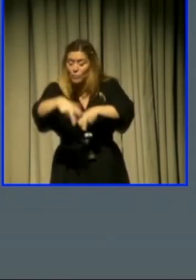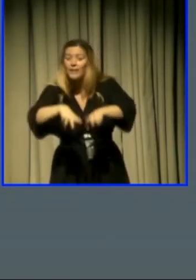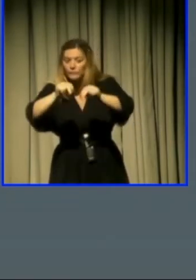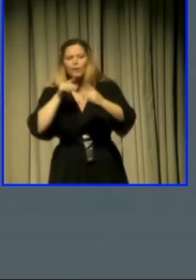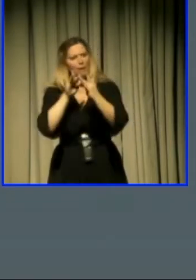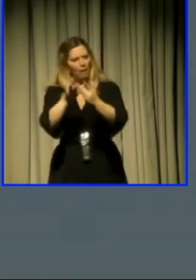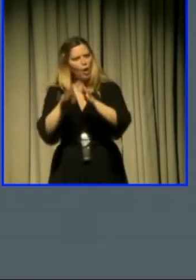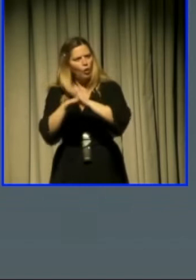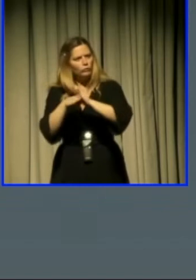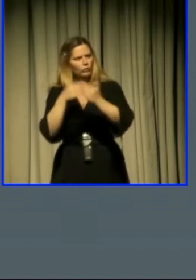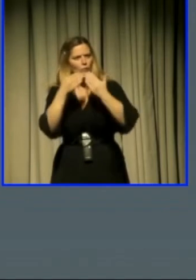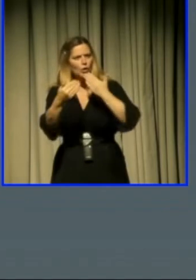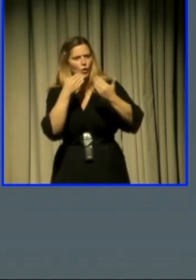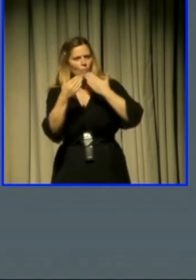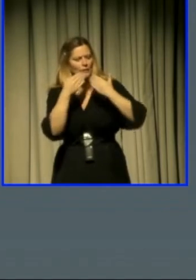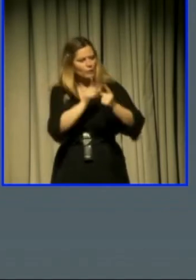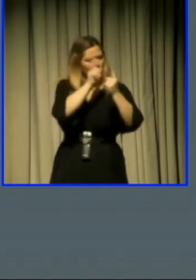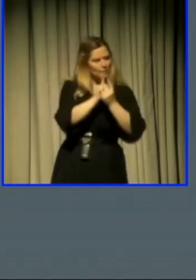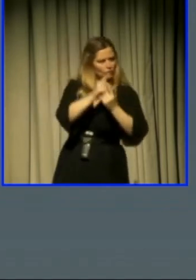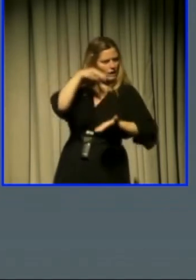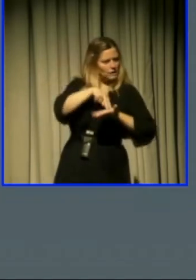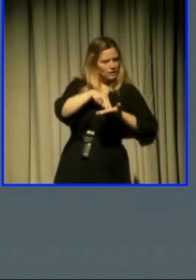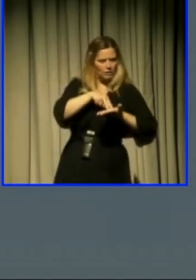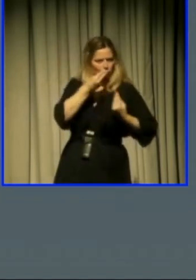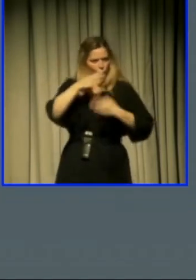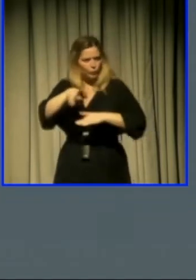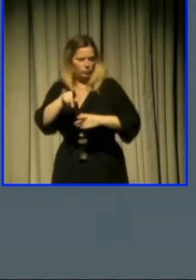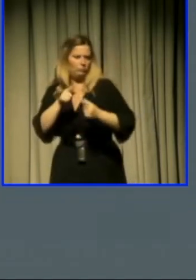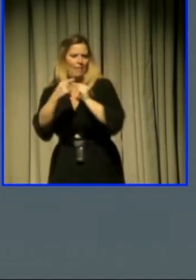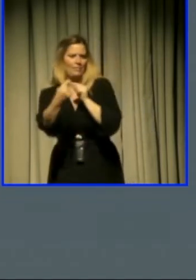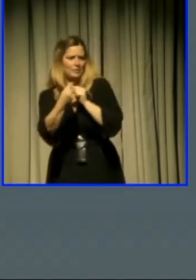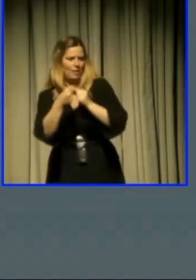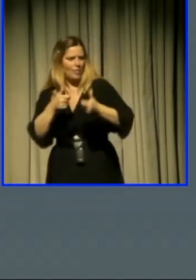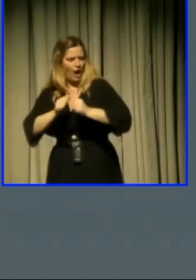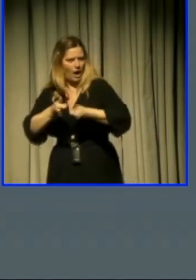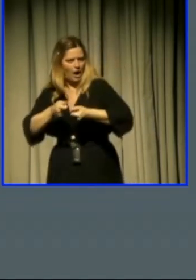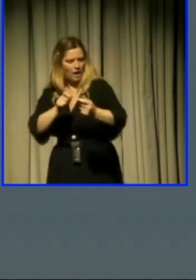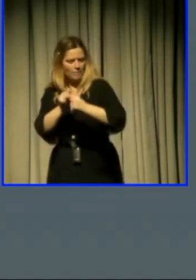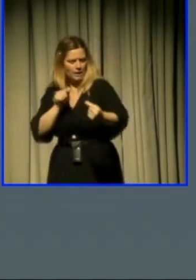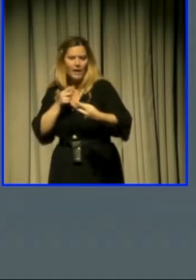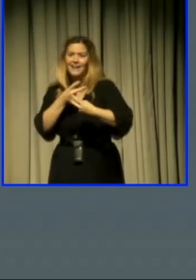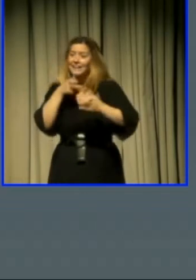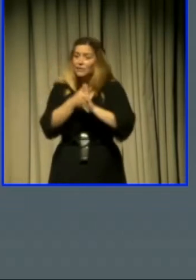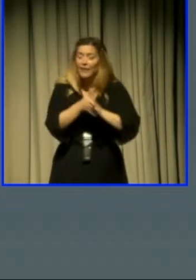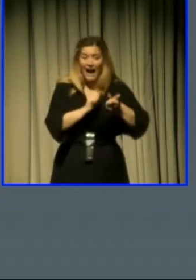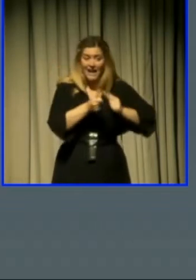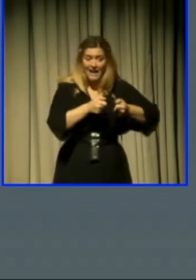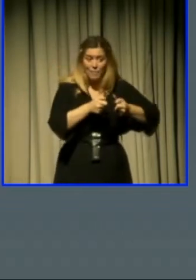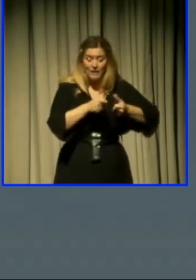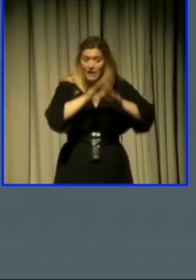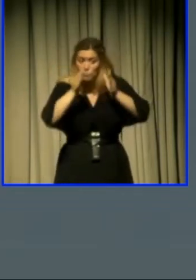in the digital world is becoming more commonplace. That, again, that's not necessarily a huge surprise, but this is also why